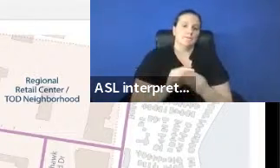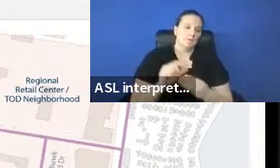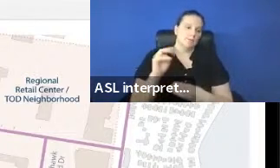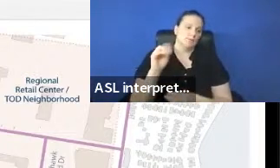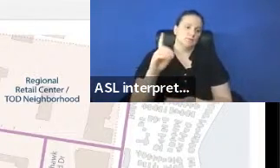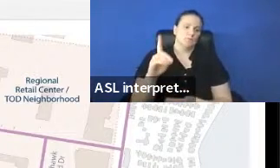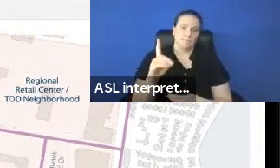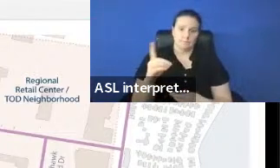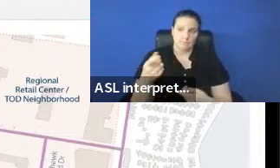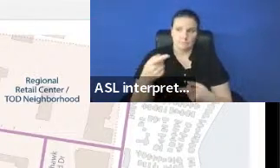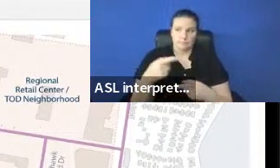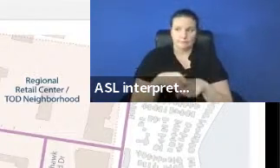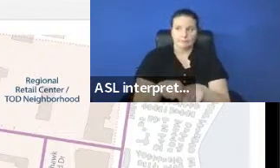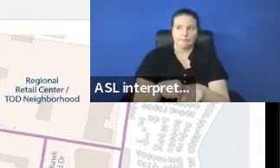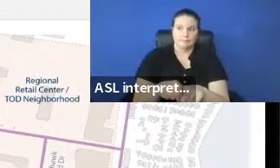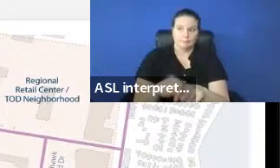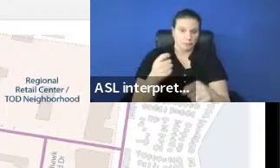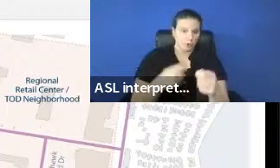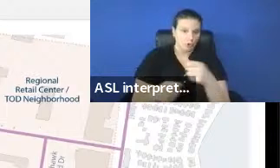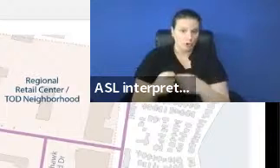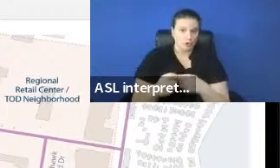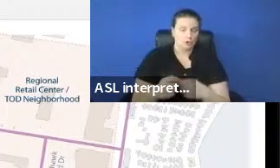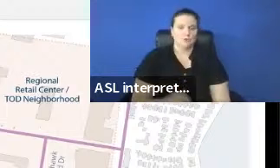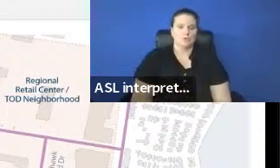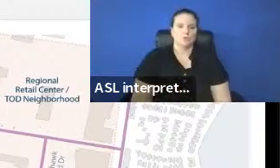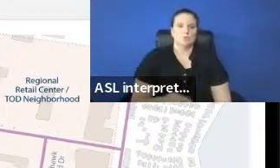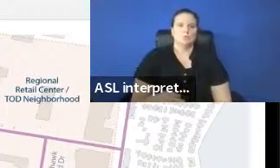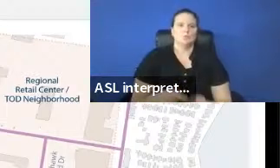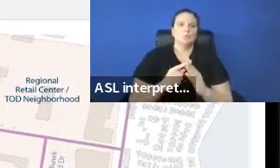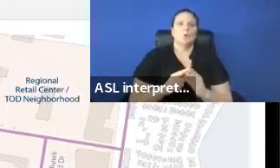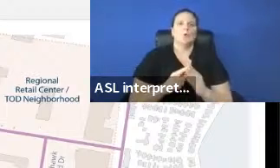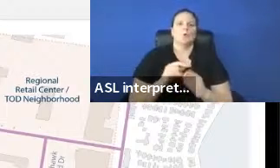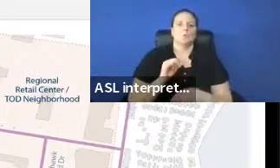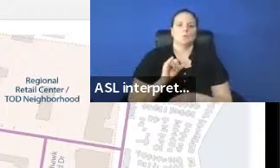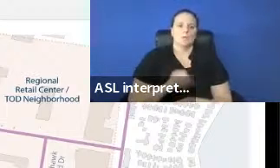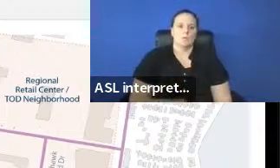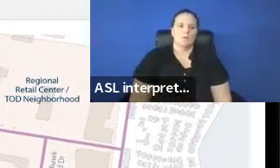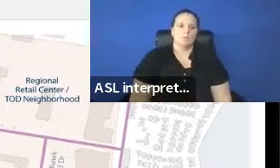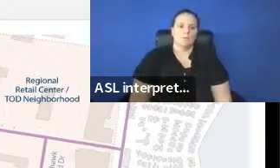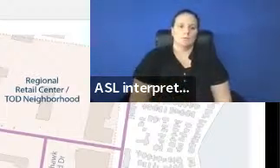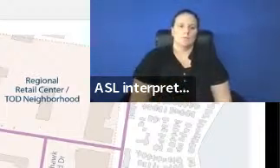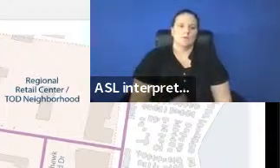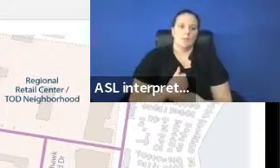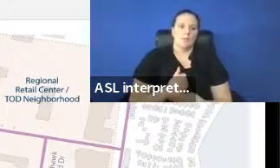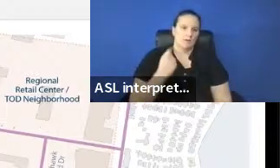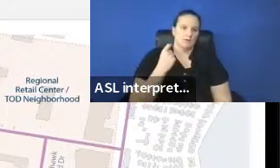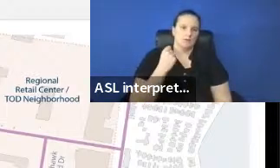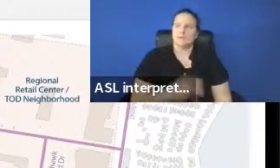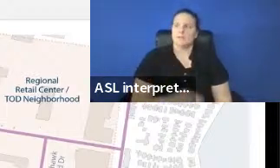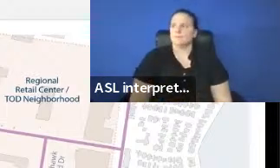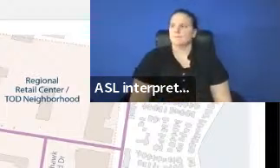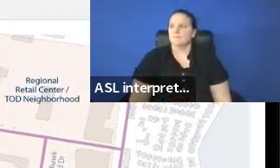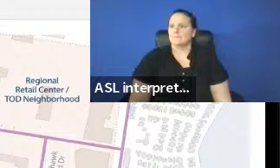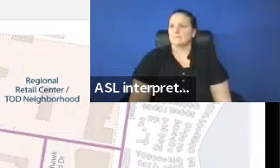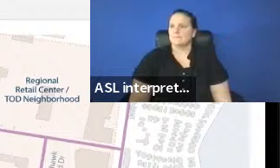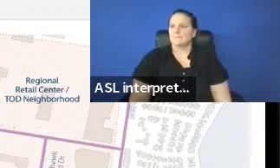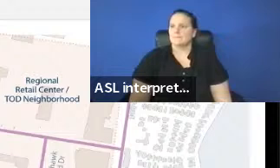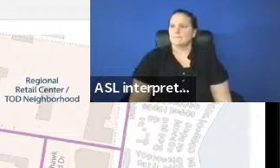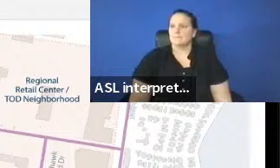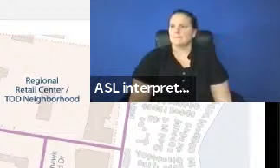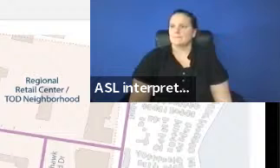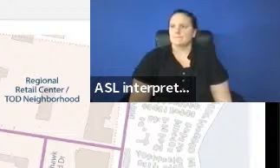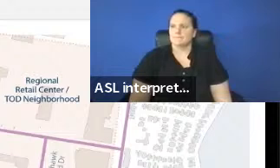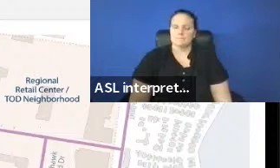Drive interchange to show us that would maybe help my understanding of what's going to be happening